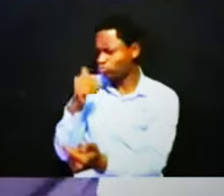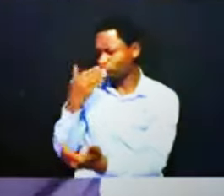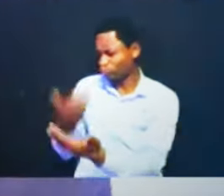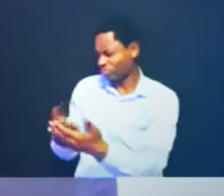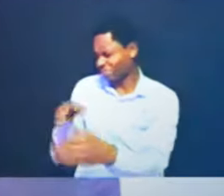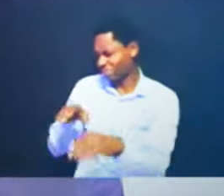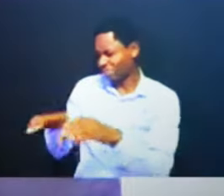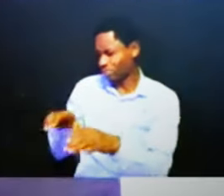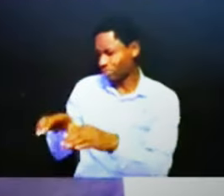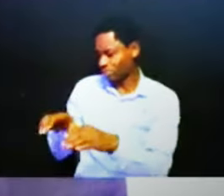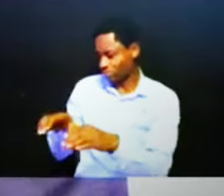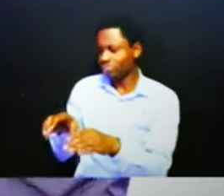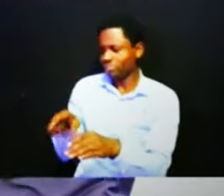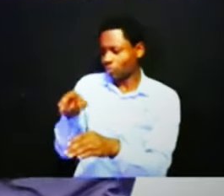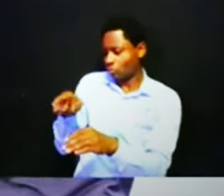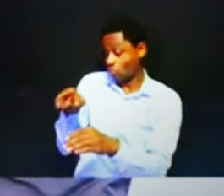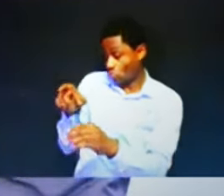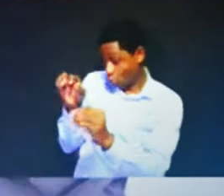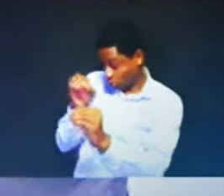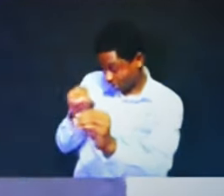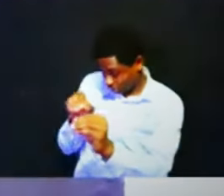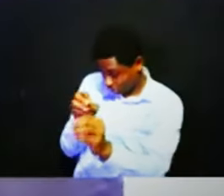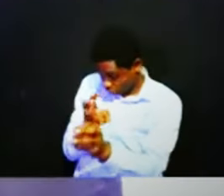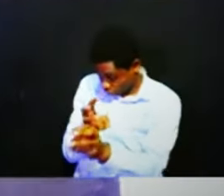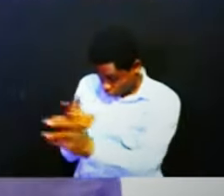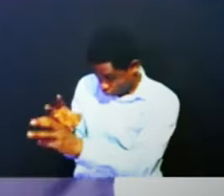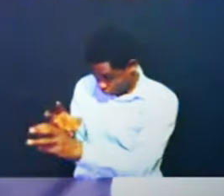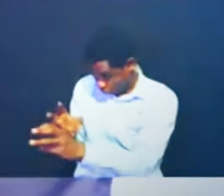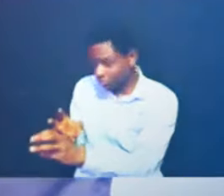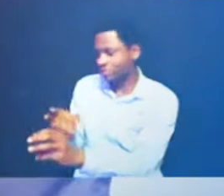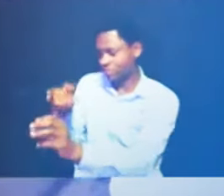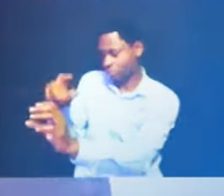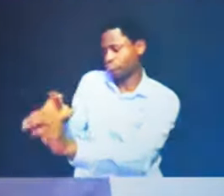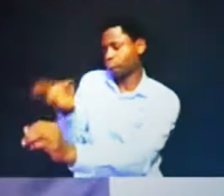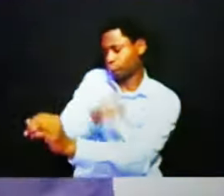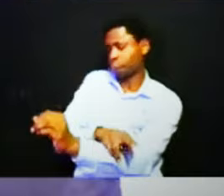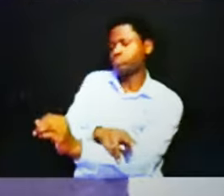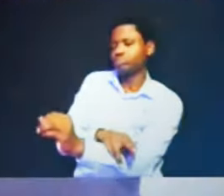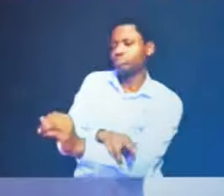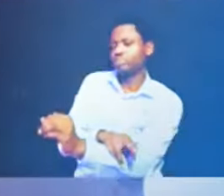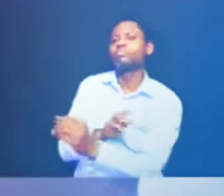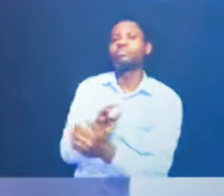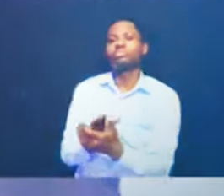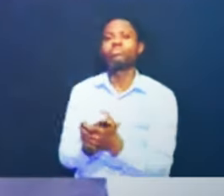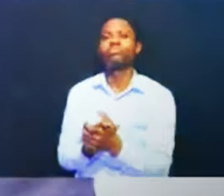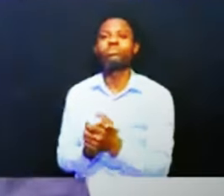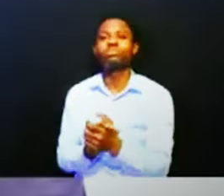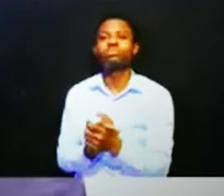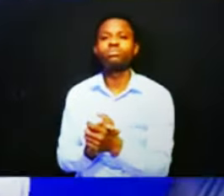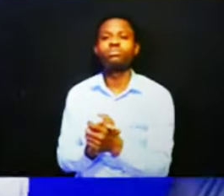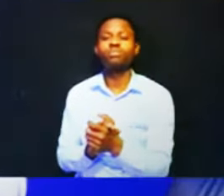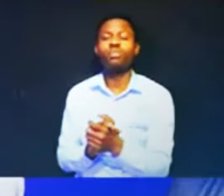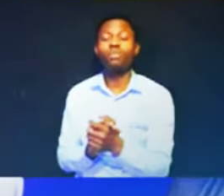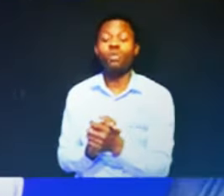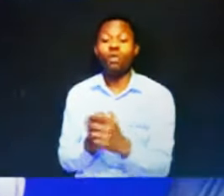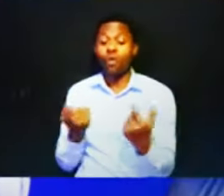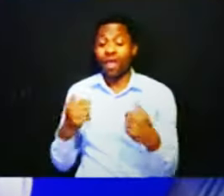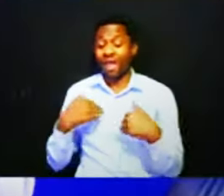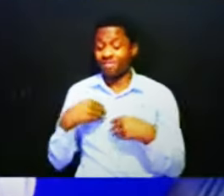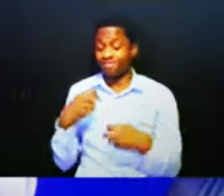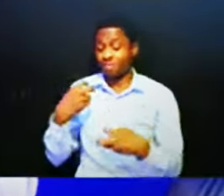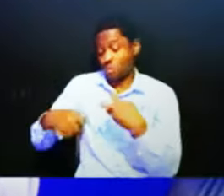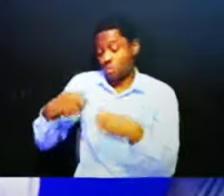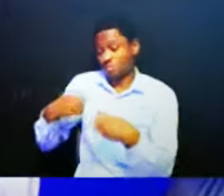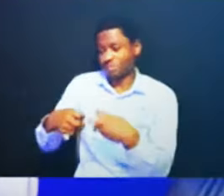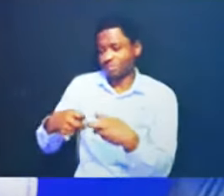what butchin could not was said, Noma, says uncle for no soon, na young wegma. No. When there's a challenge, when there's a problem